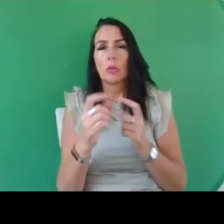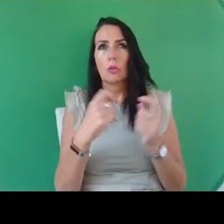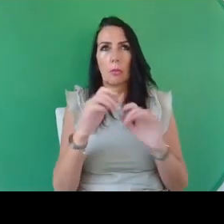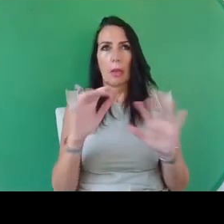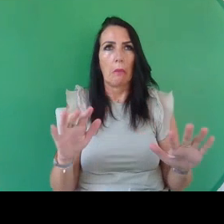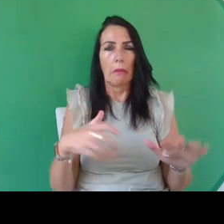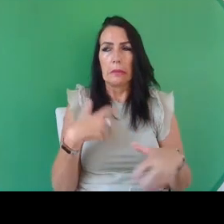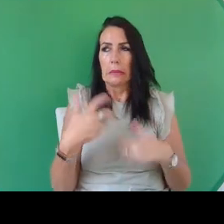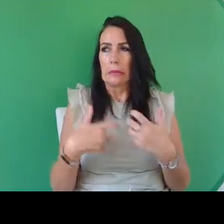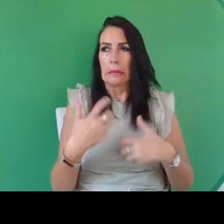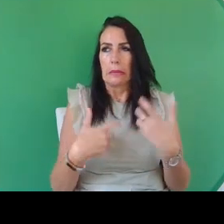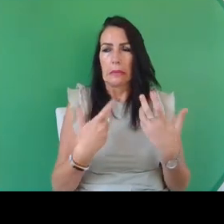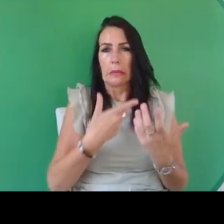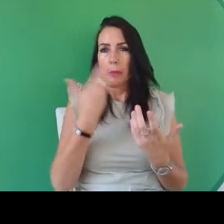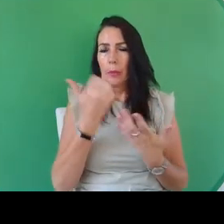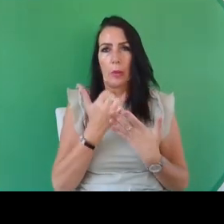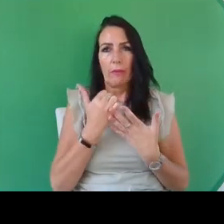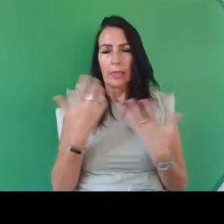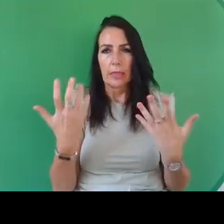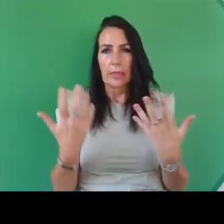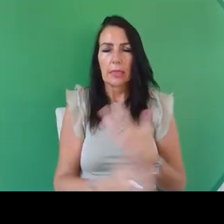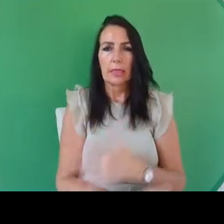when you don't give advice straight away.